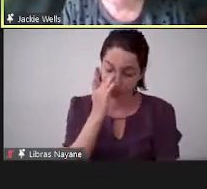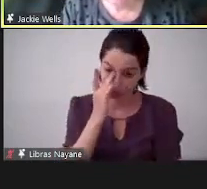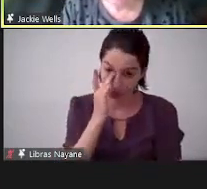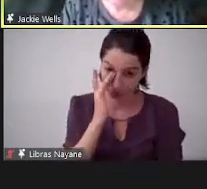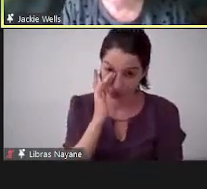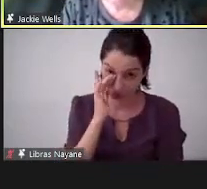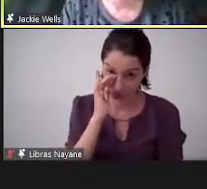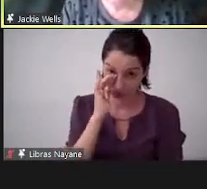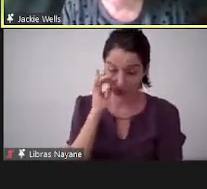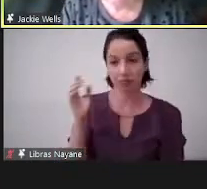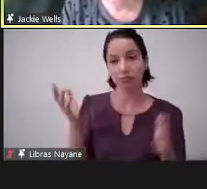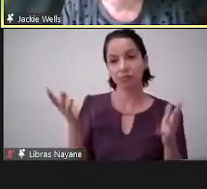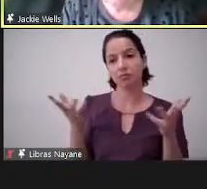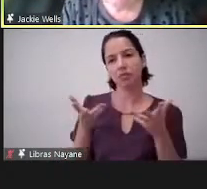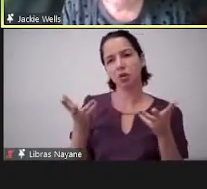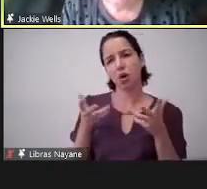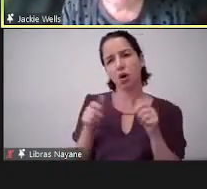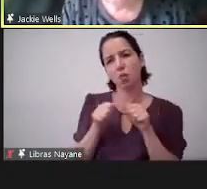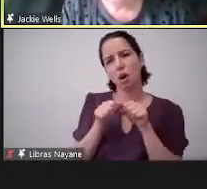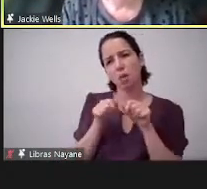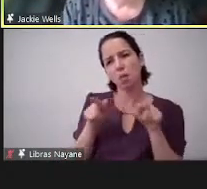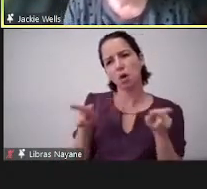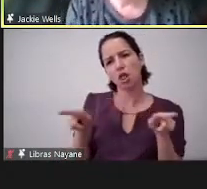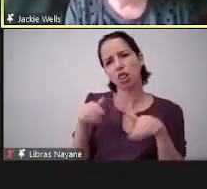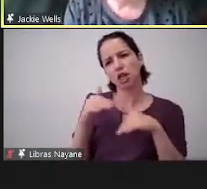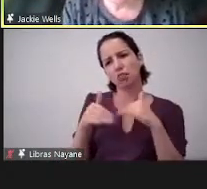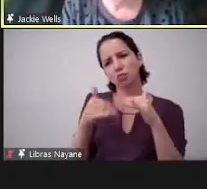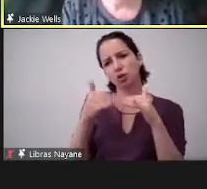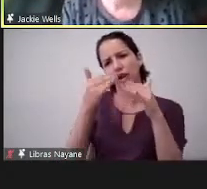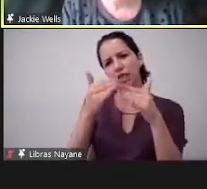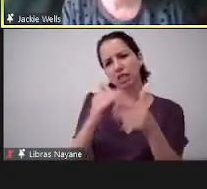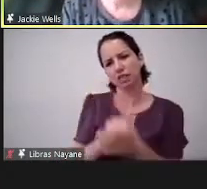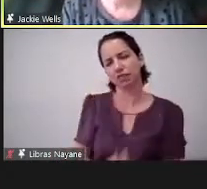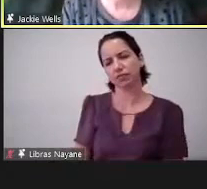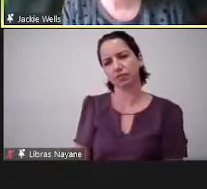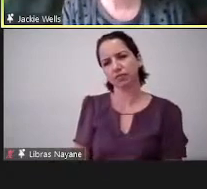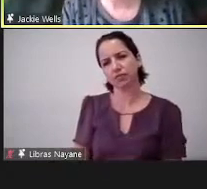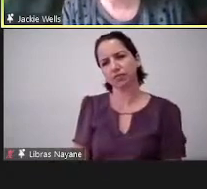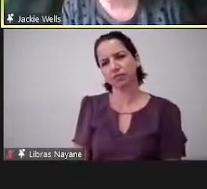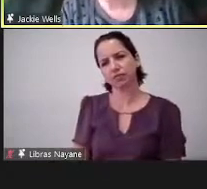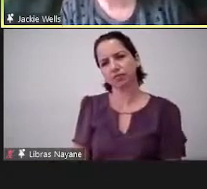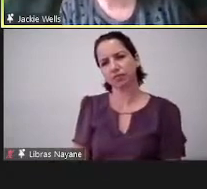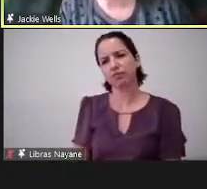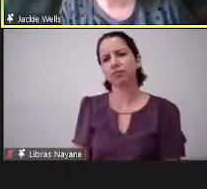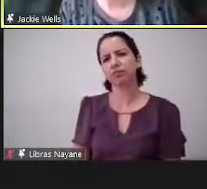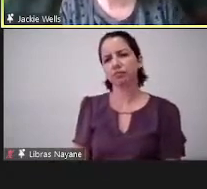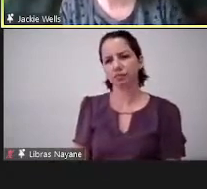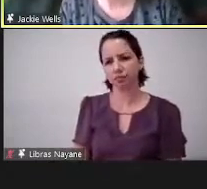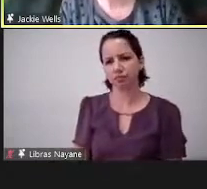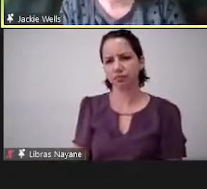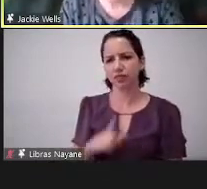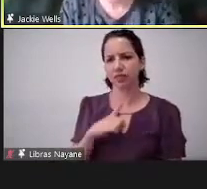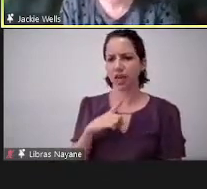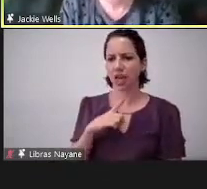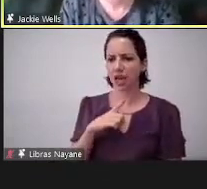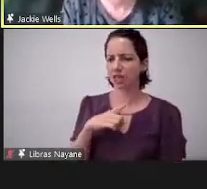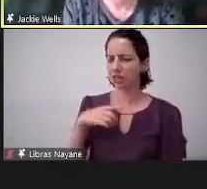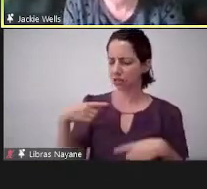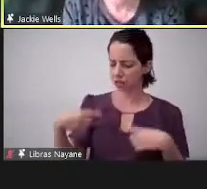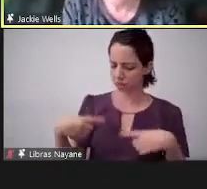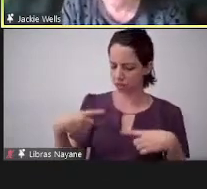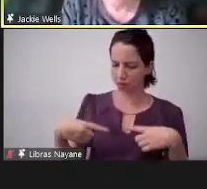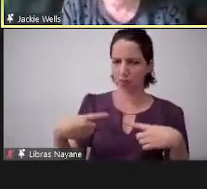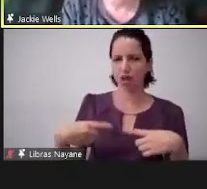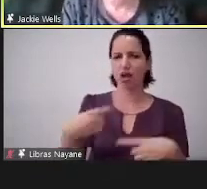system, pensions tax system, and also allied to a view that in this period of time, the